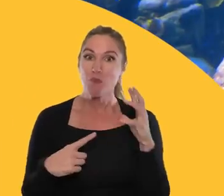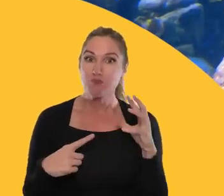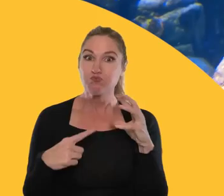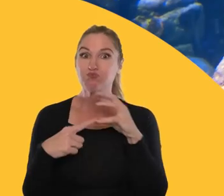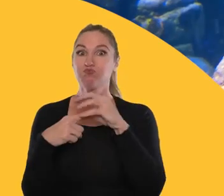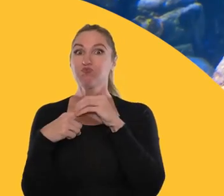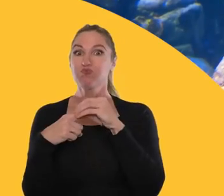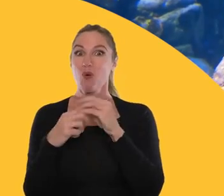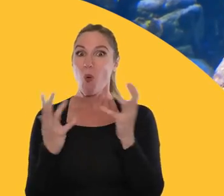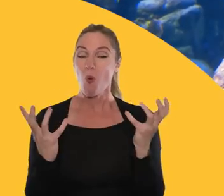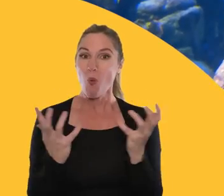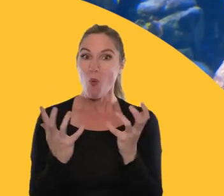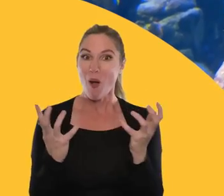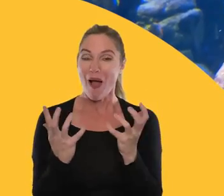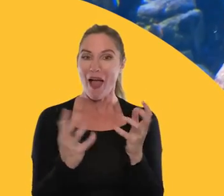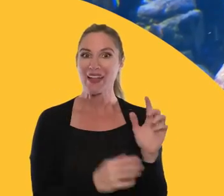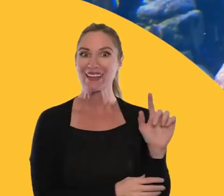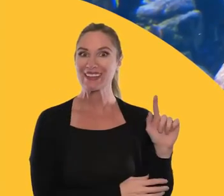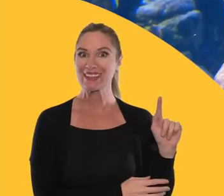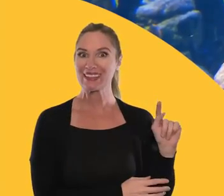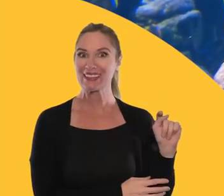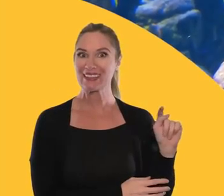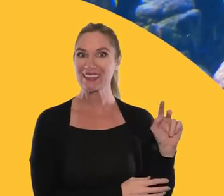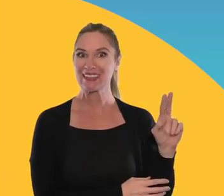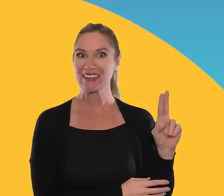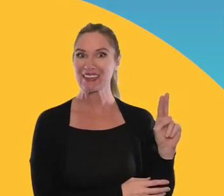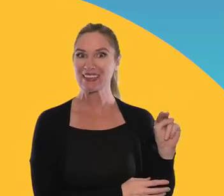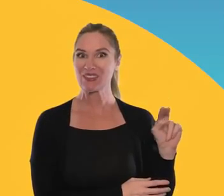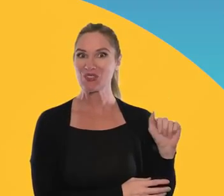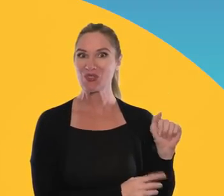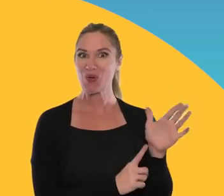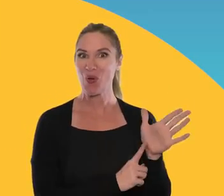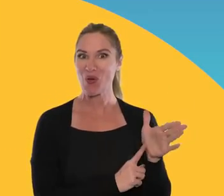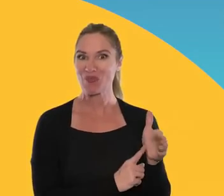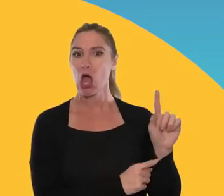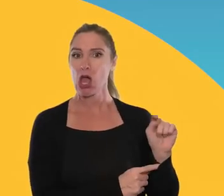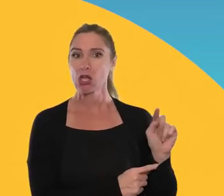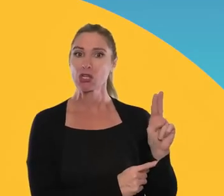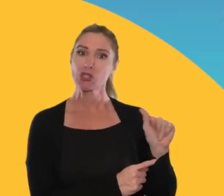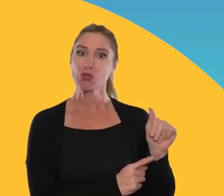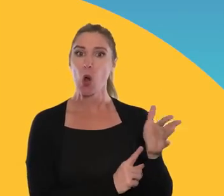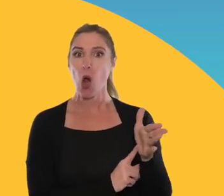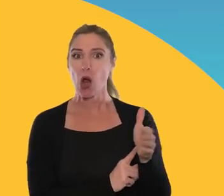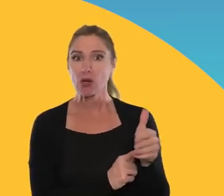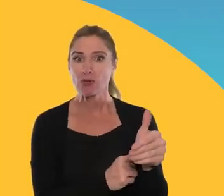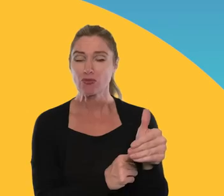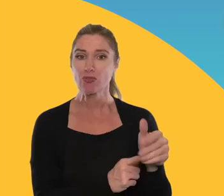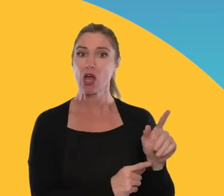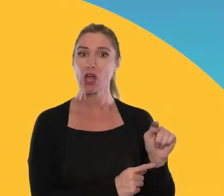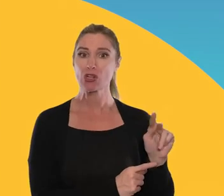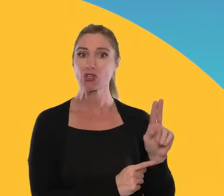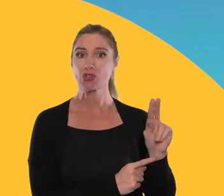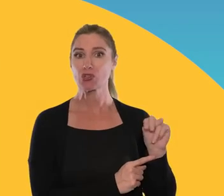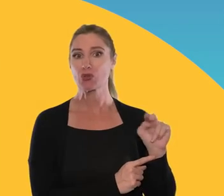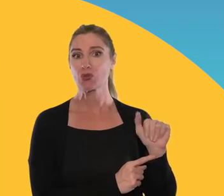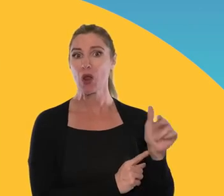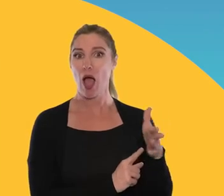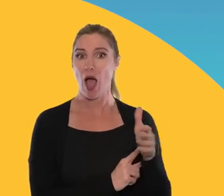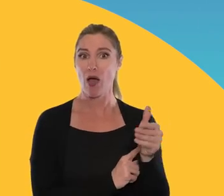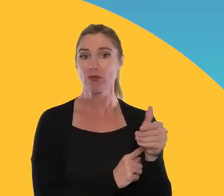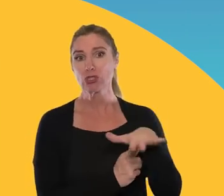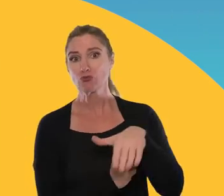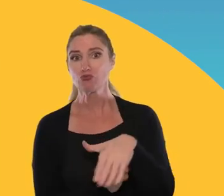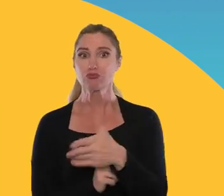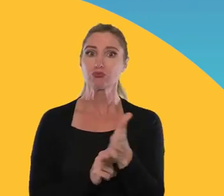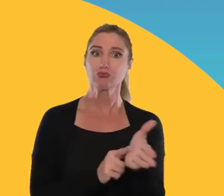was eaten by a tuna fish. Tuna fish, tuna fish, flashing through